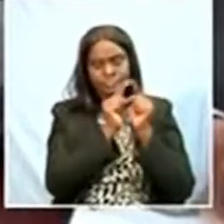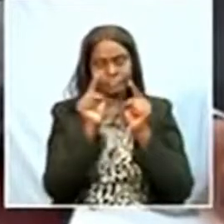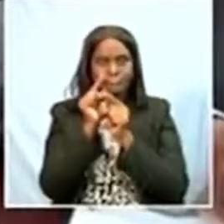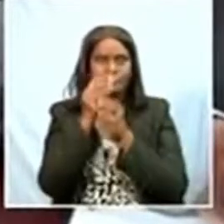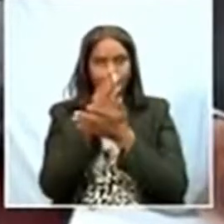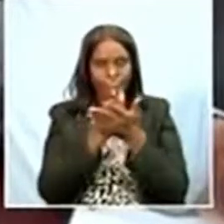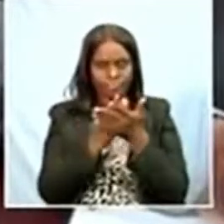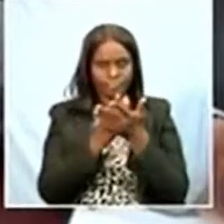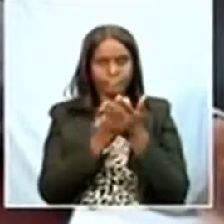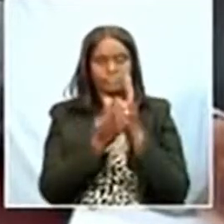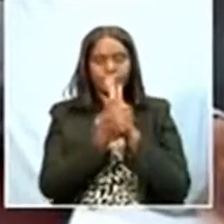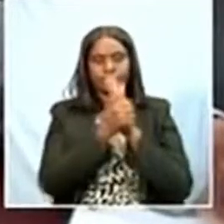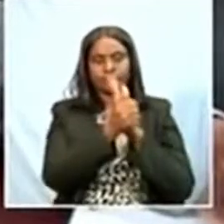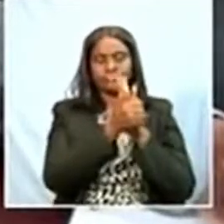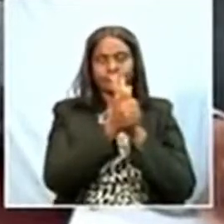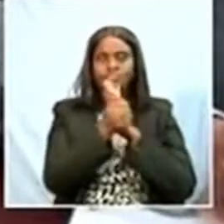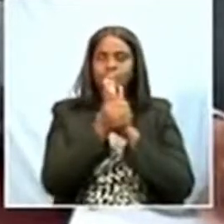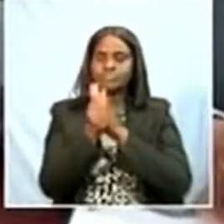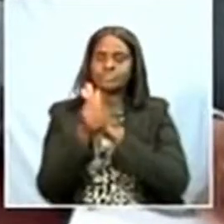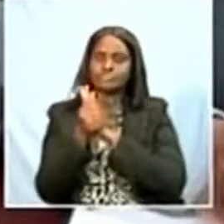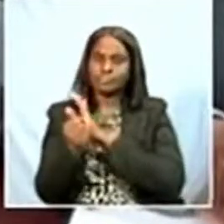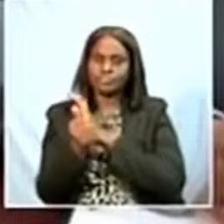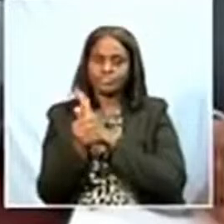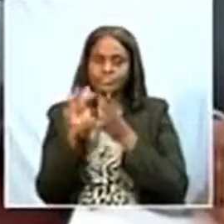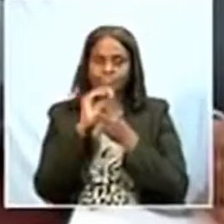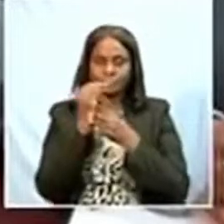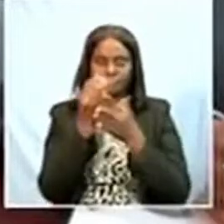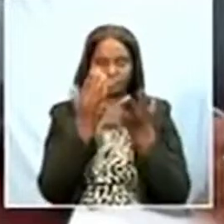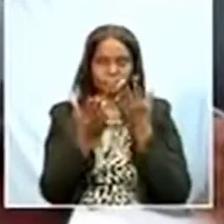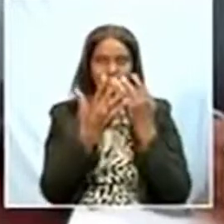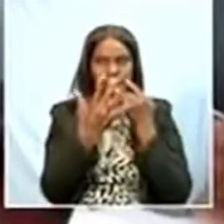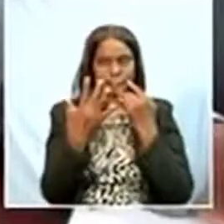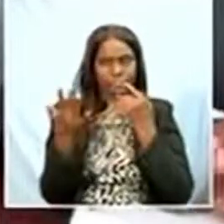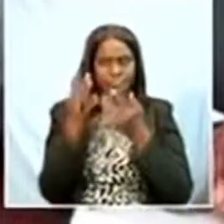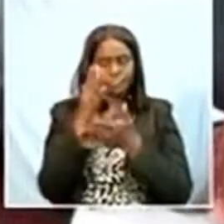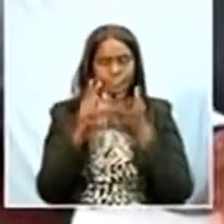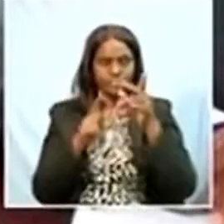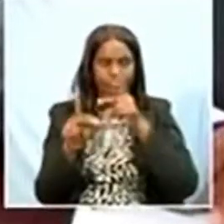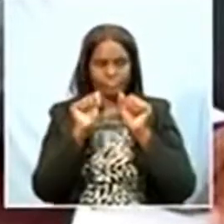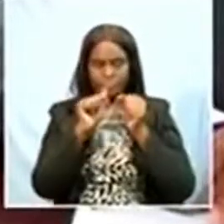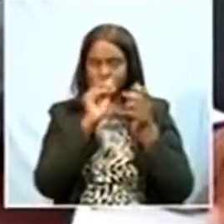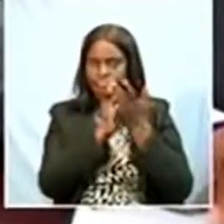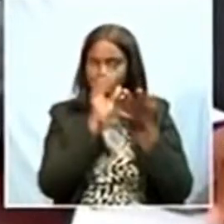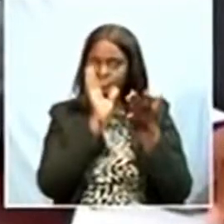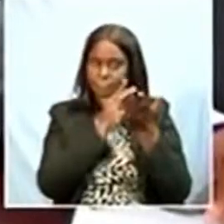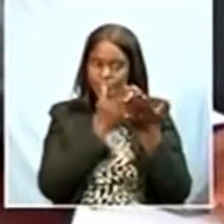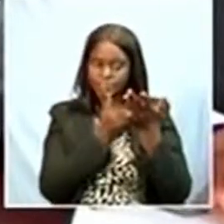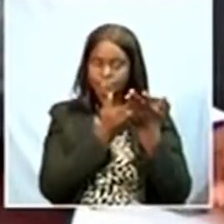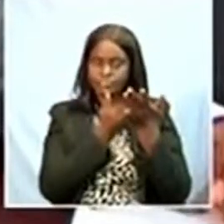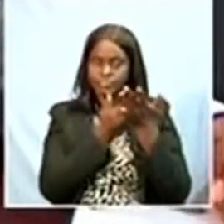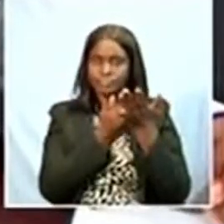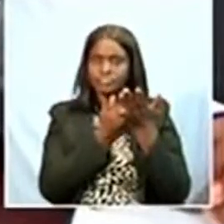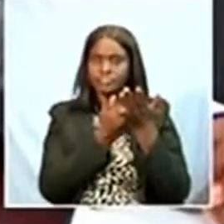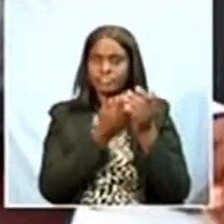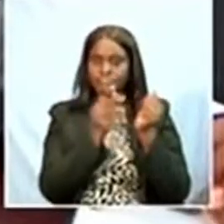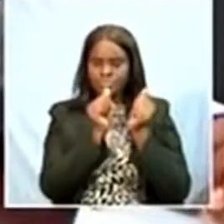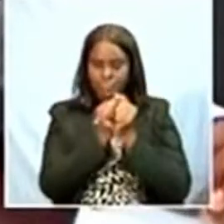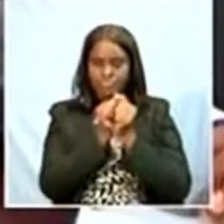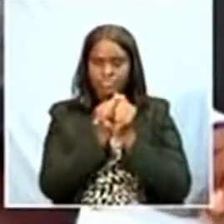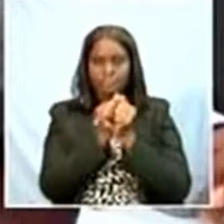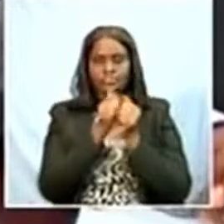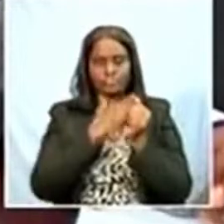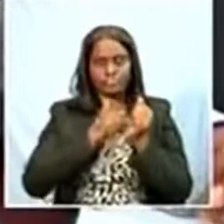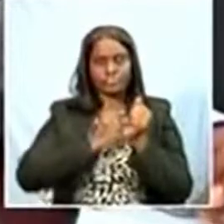certain skills or intangible assets, as some people would put it, you know. And we think